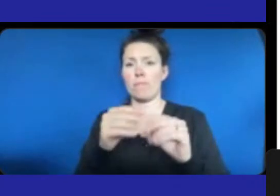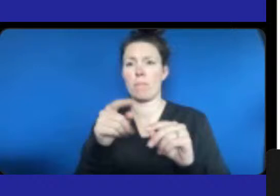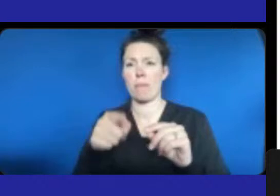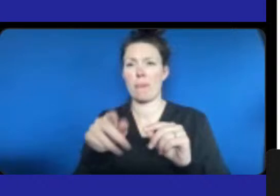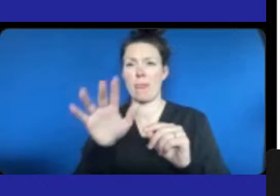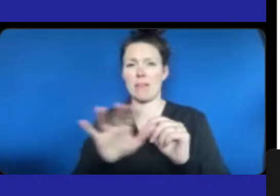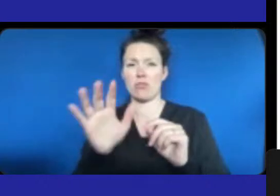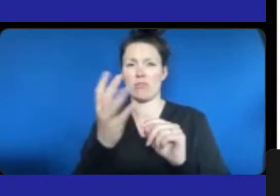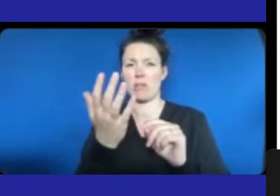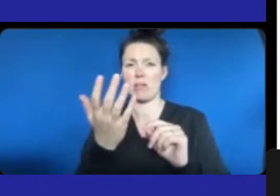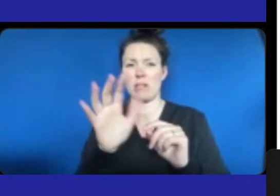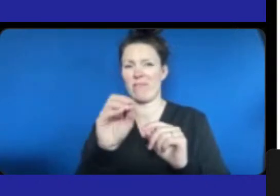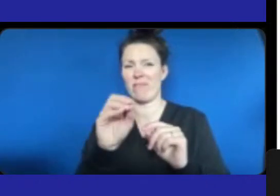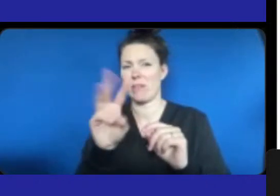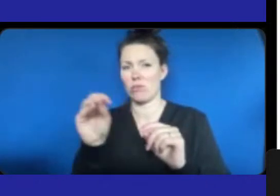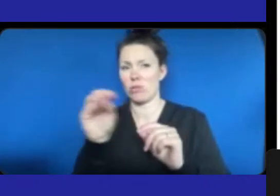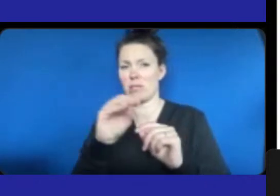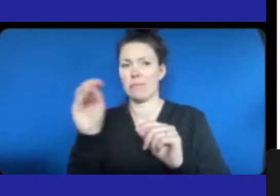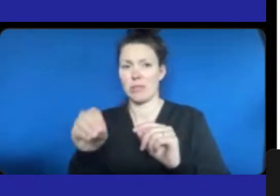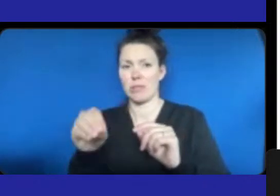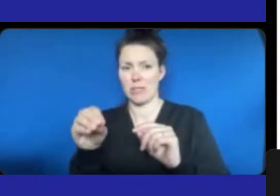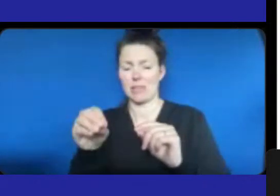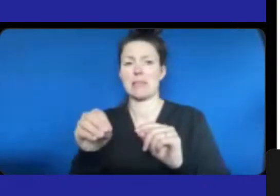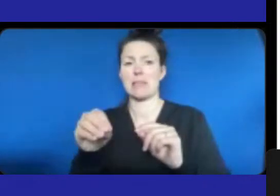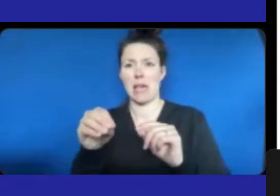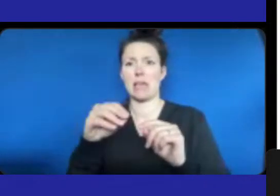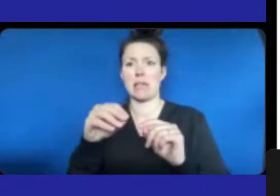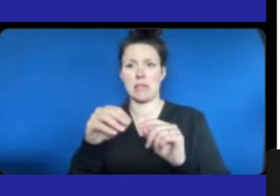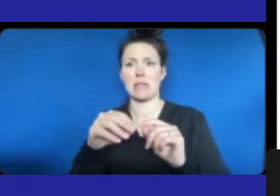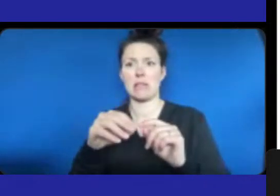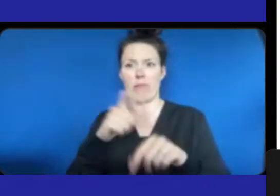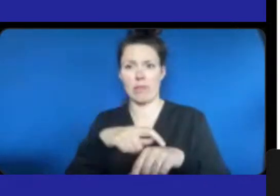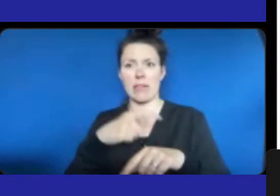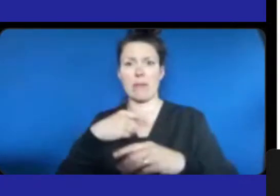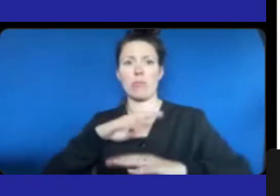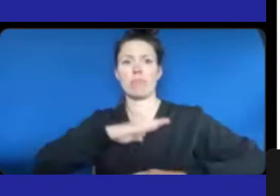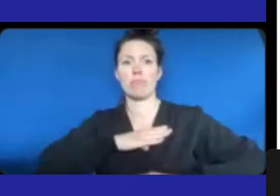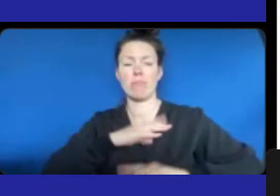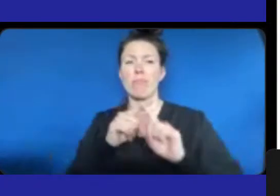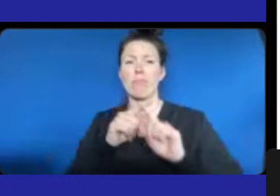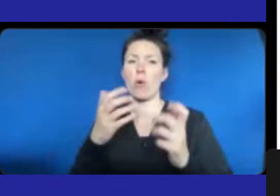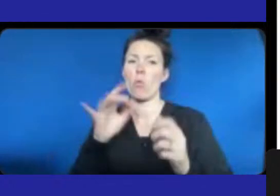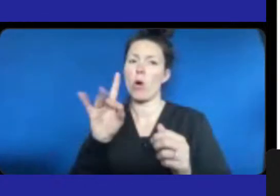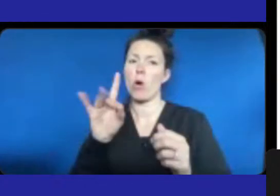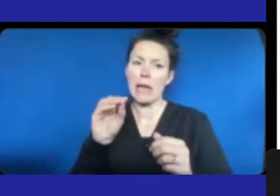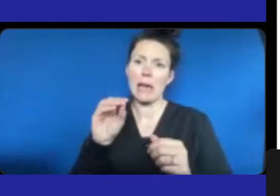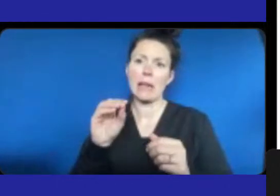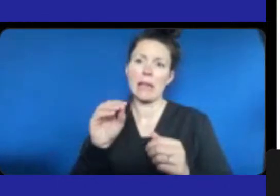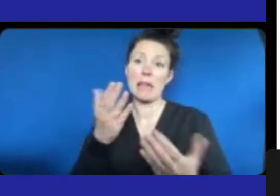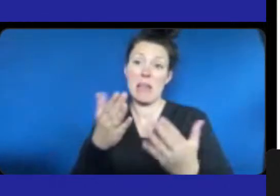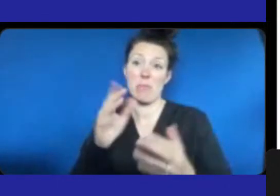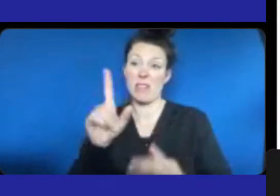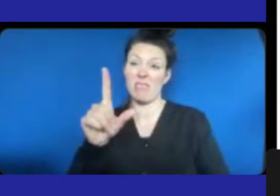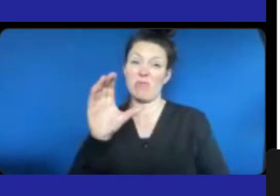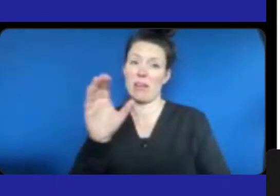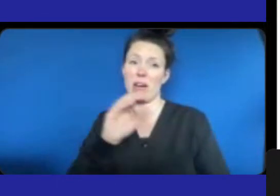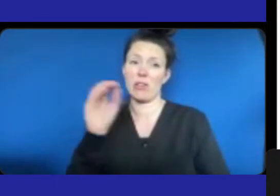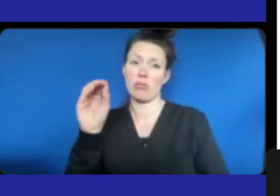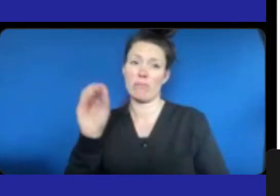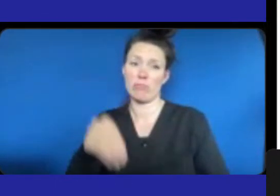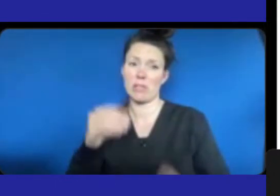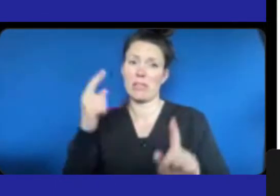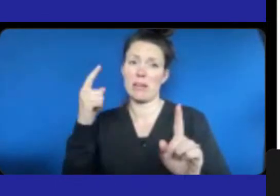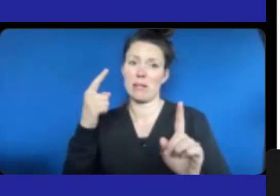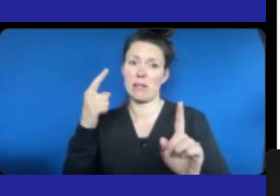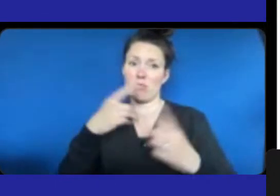or 60% within that time period, and that should be up higher around 80, even 100%. So we'll work further with Ted and Andrew